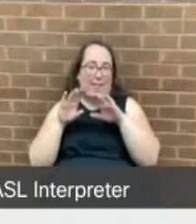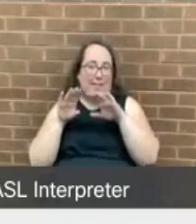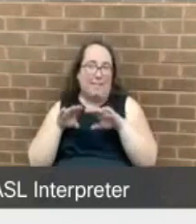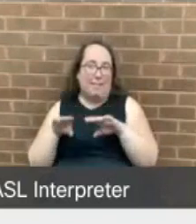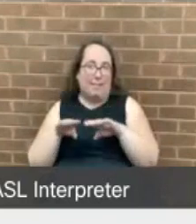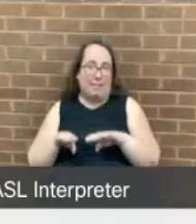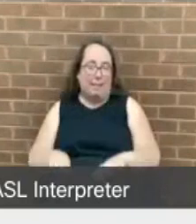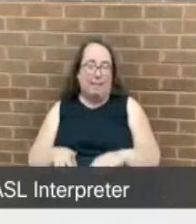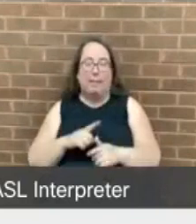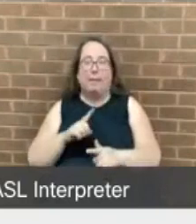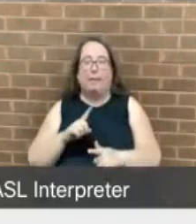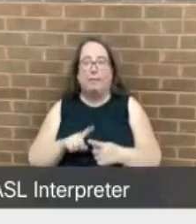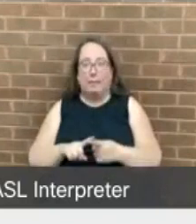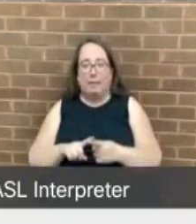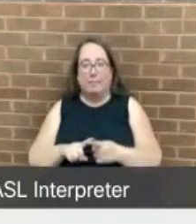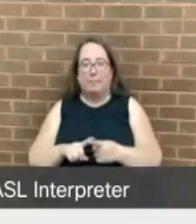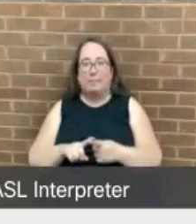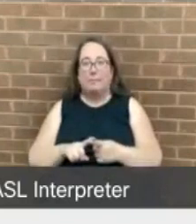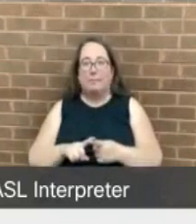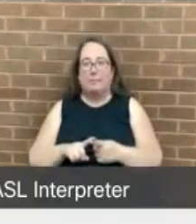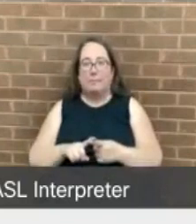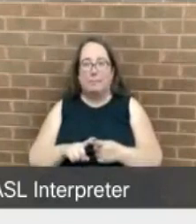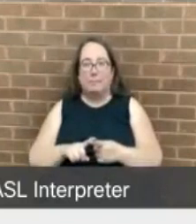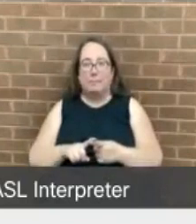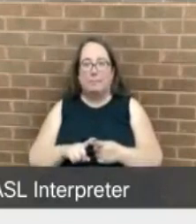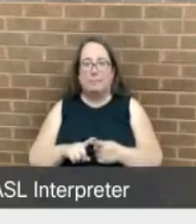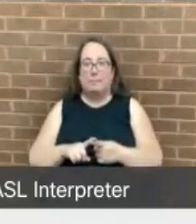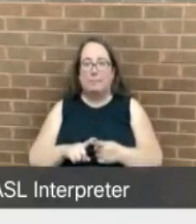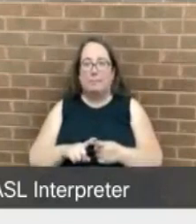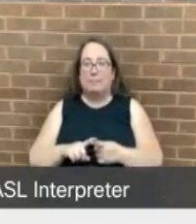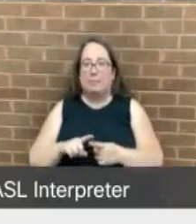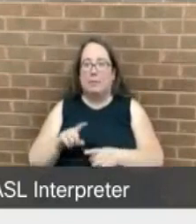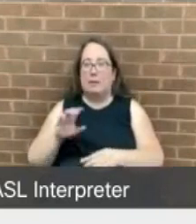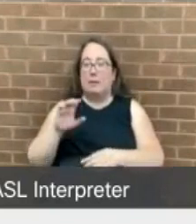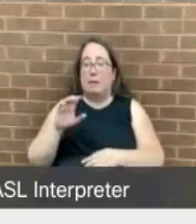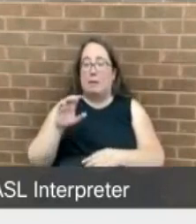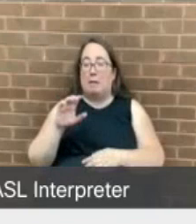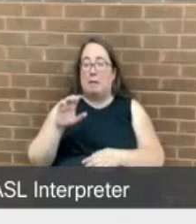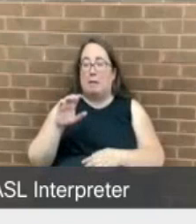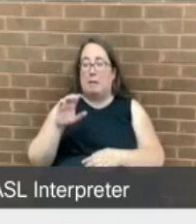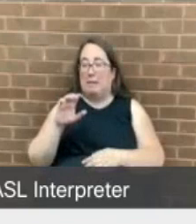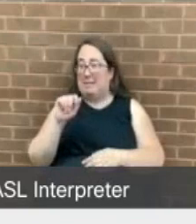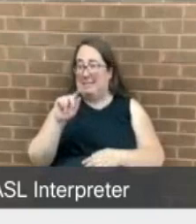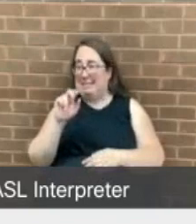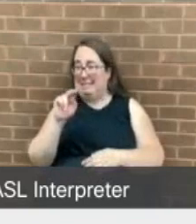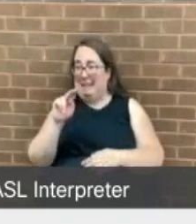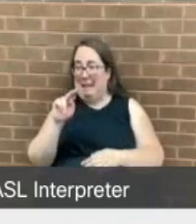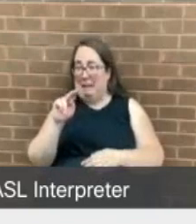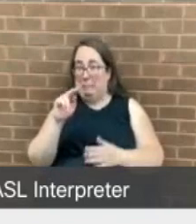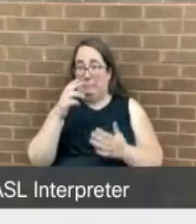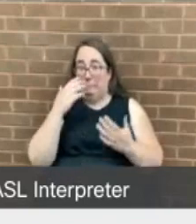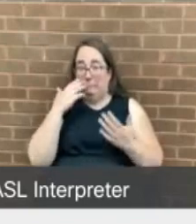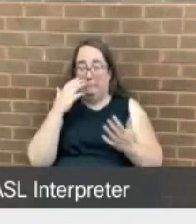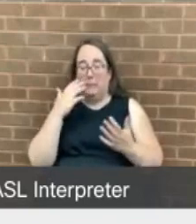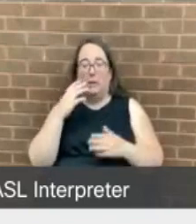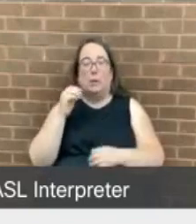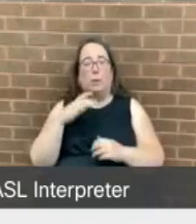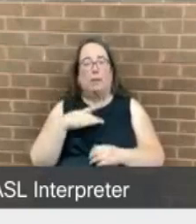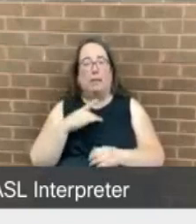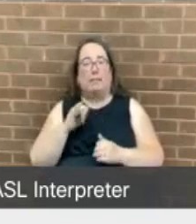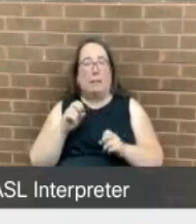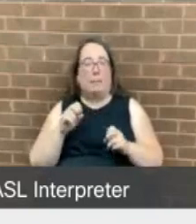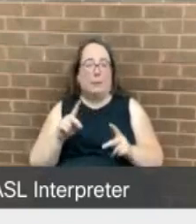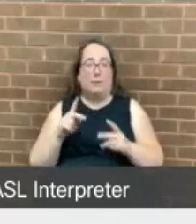start getting into to 10 and 10, and some folks are just not willing to kind of ride that far, but we like that opportunity